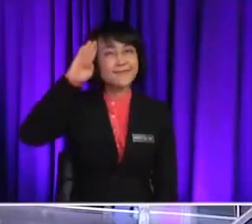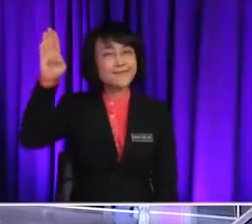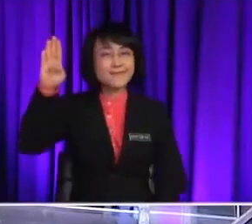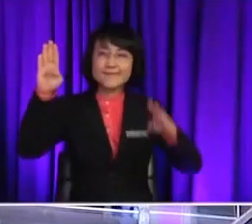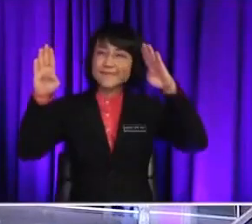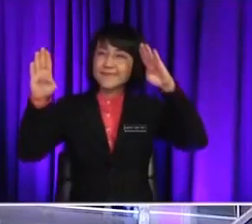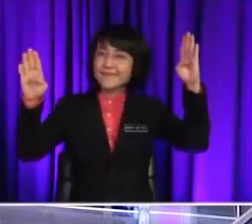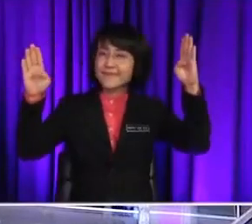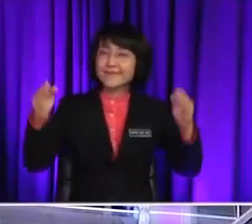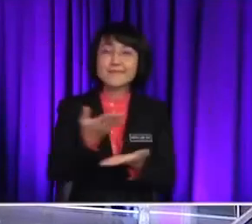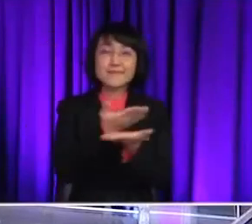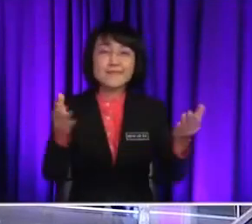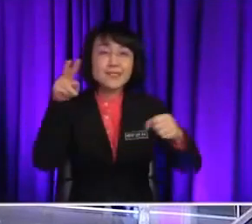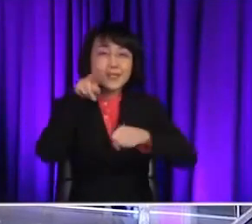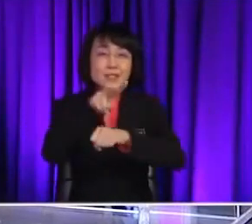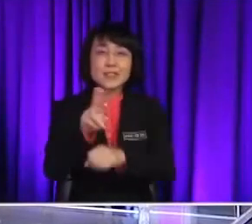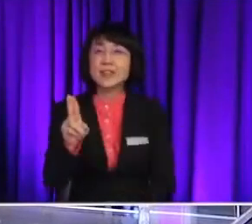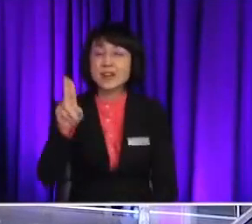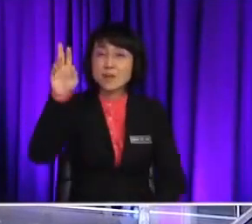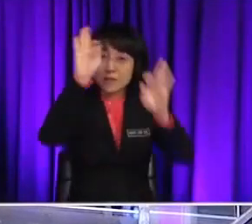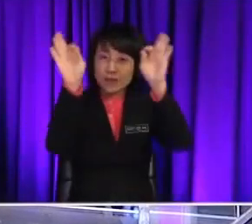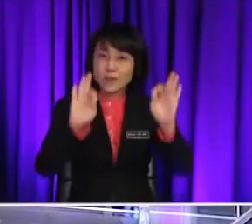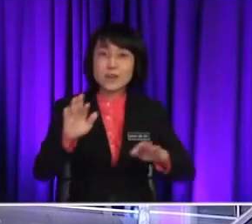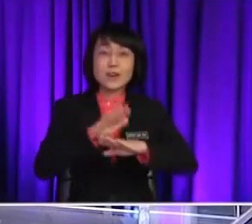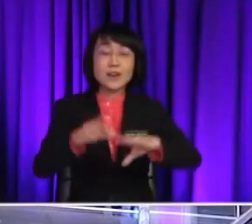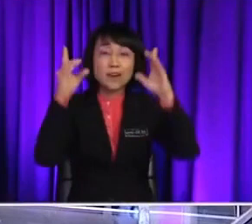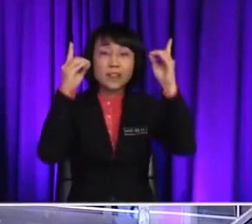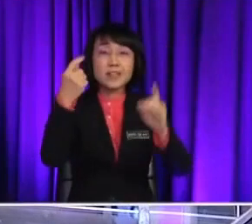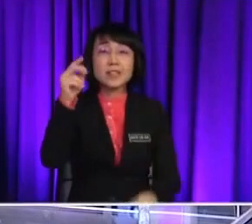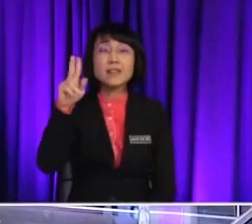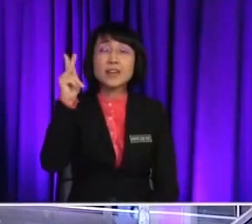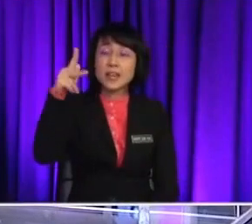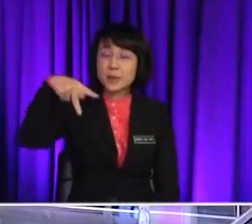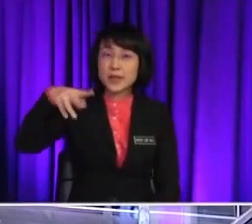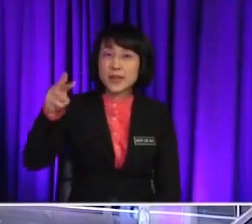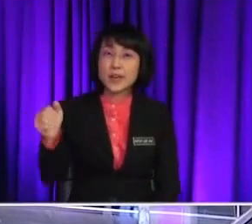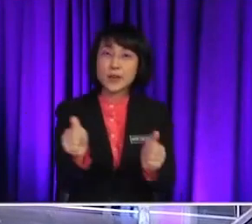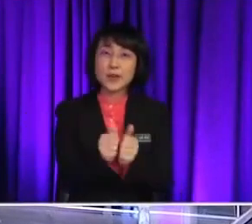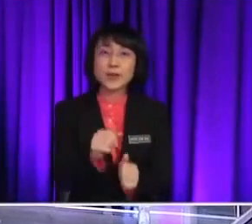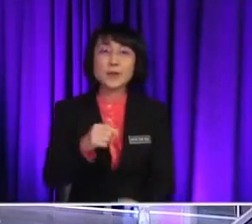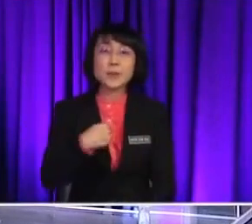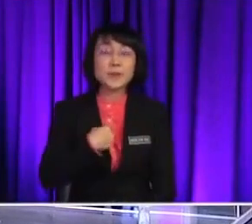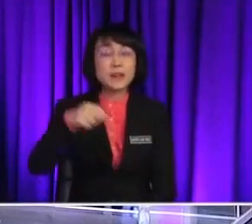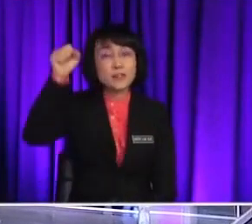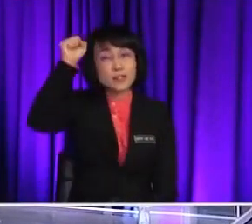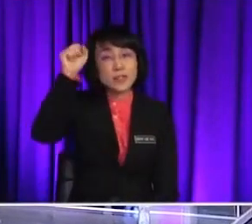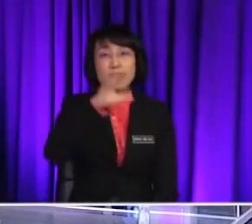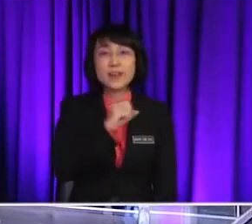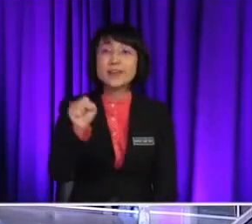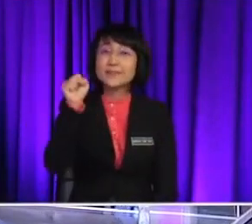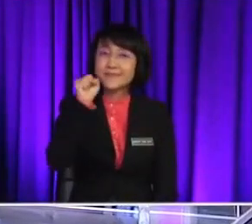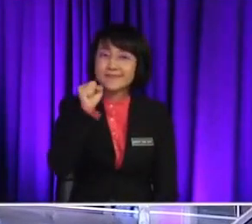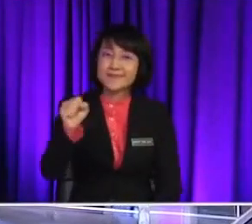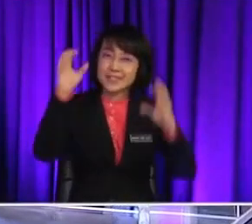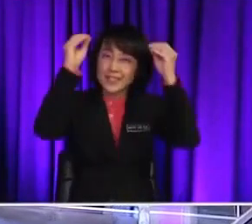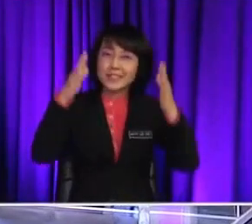Hello there! You're now watching Outperform on Didik TV KPM together with me, Sean Stephen, and also Miss Sim as well as Miss Kathy